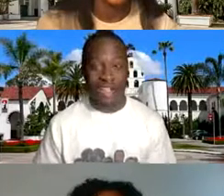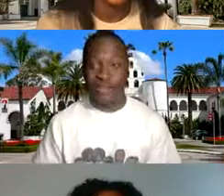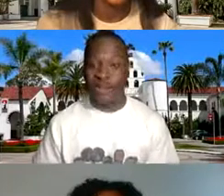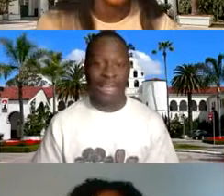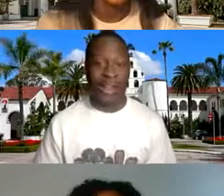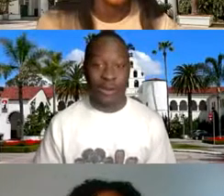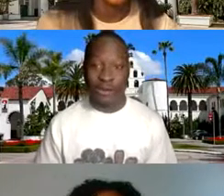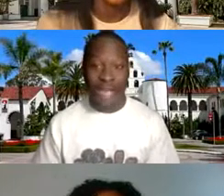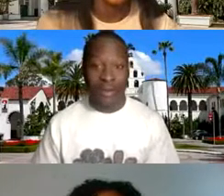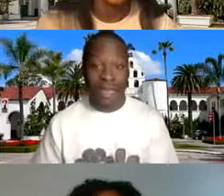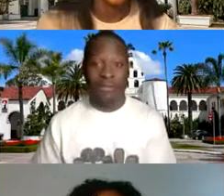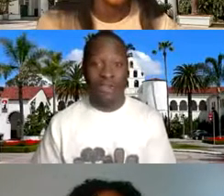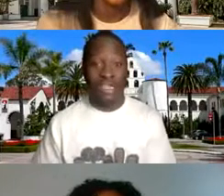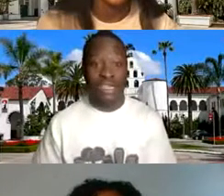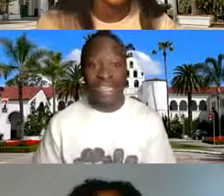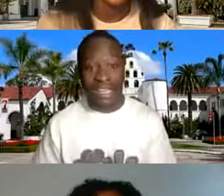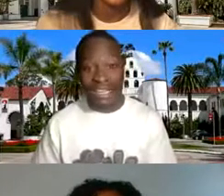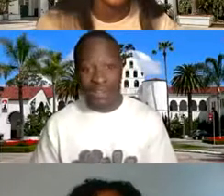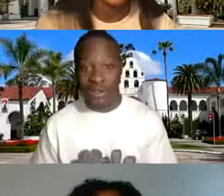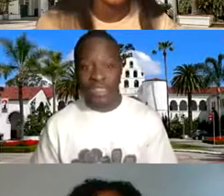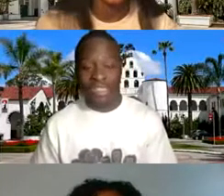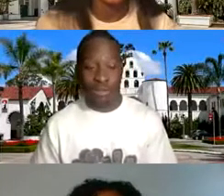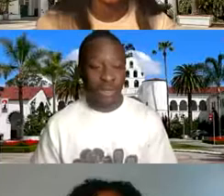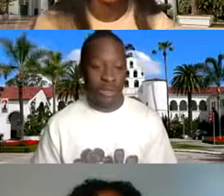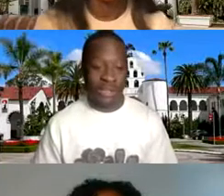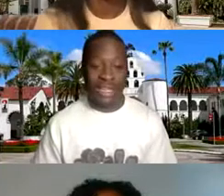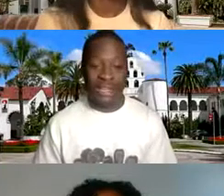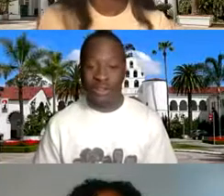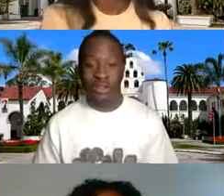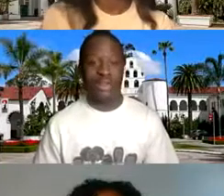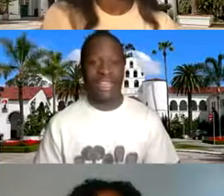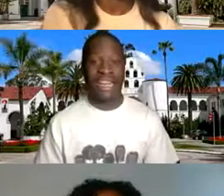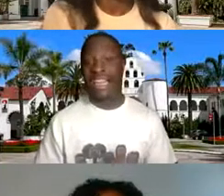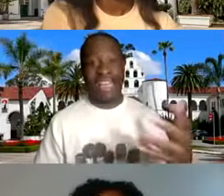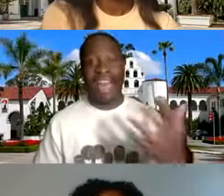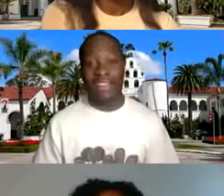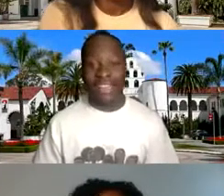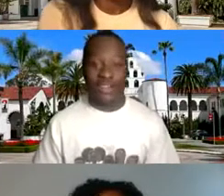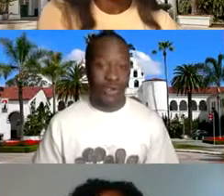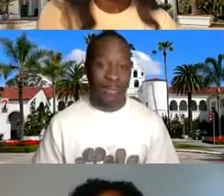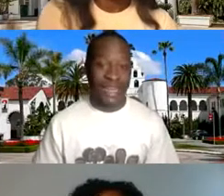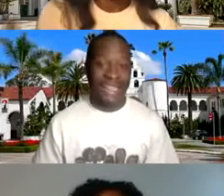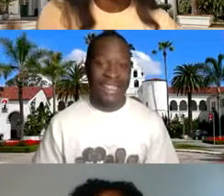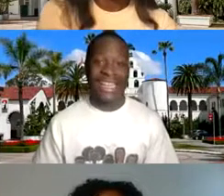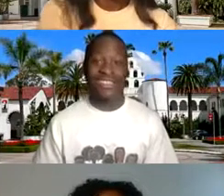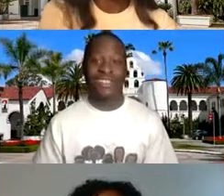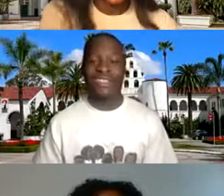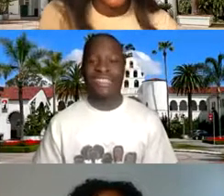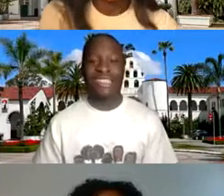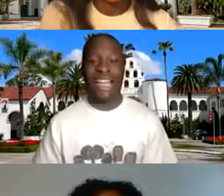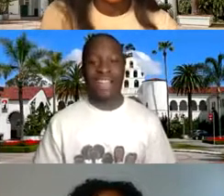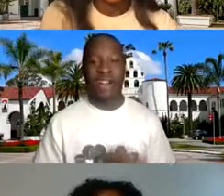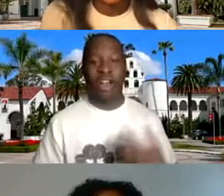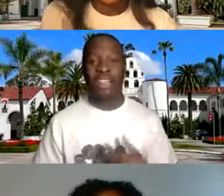year. So I'm like, oh, you gotta apply for this, like, you know, this is what it would give to you. And now look at her doing big things. So it's